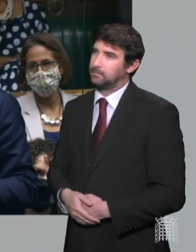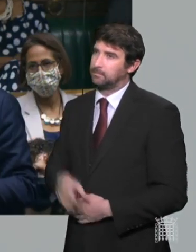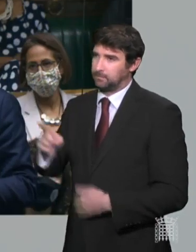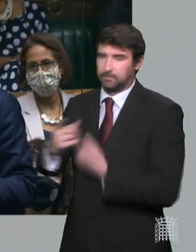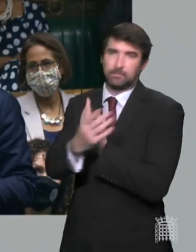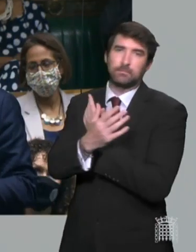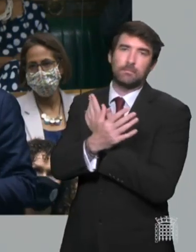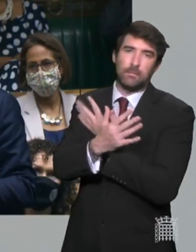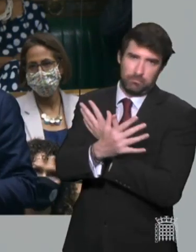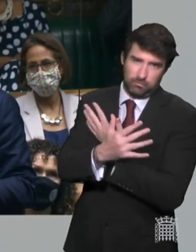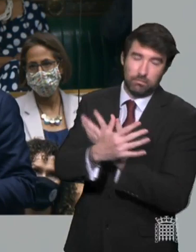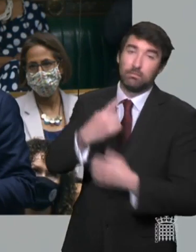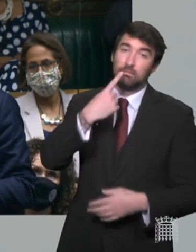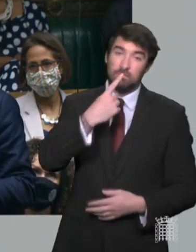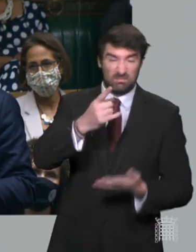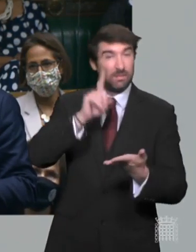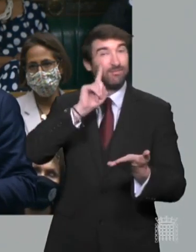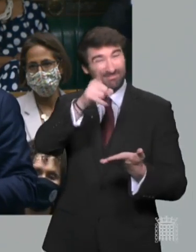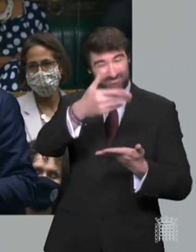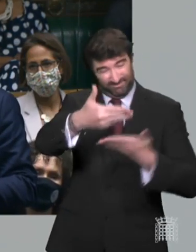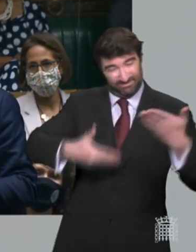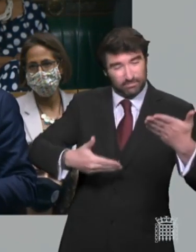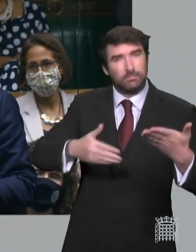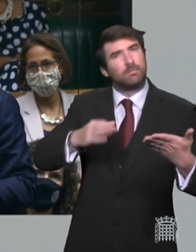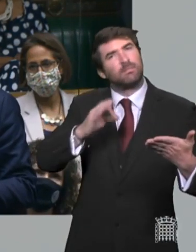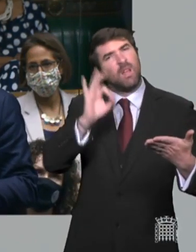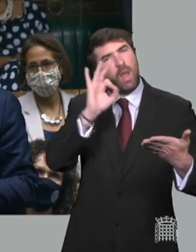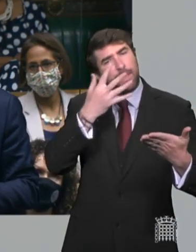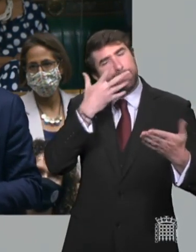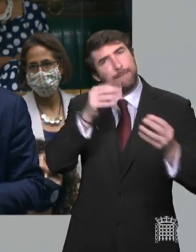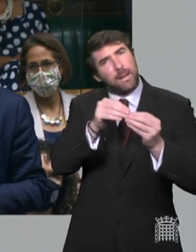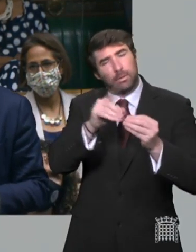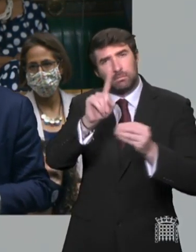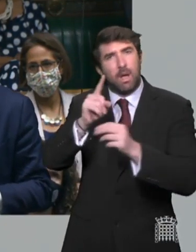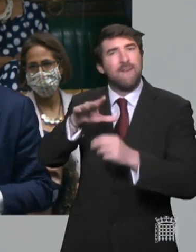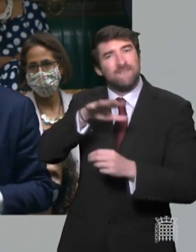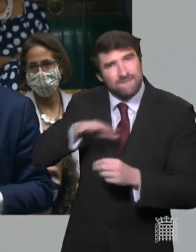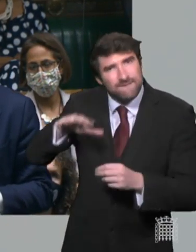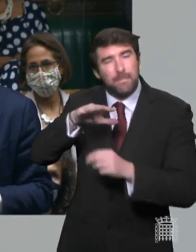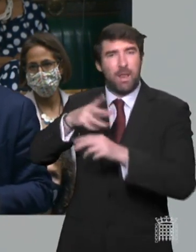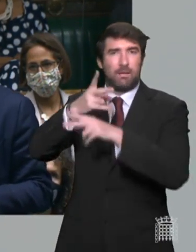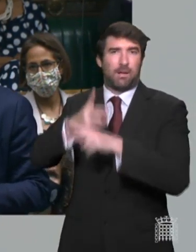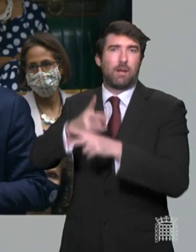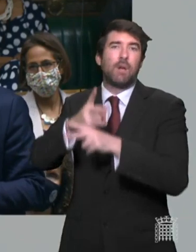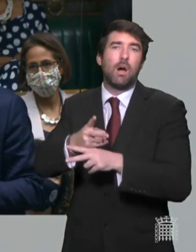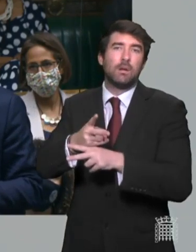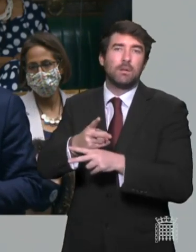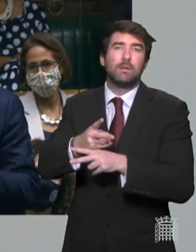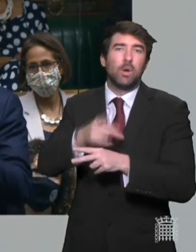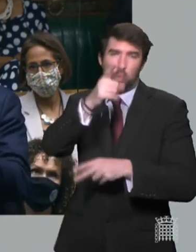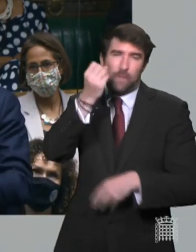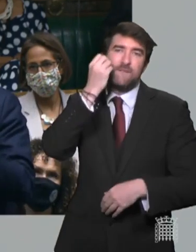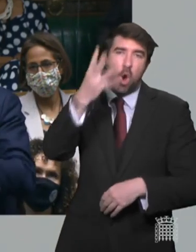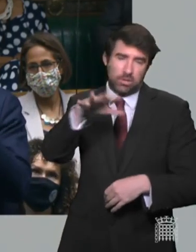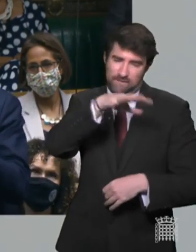bottoms, washing and dressing our loved ones, whether they're elderly or disabled, ill or dying.